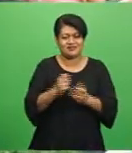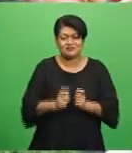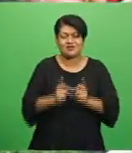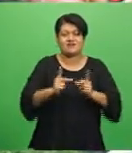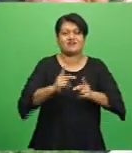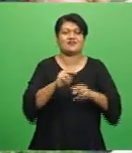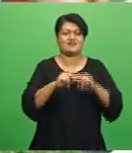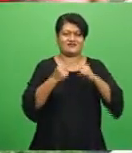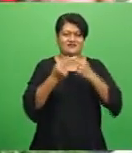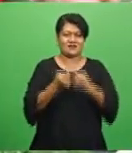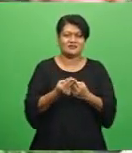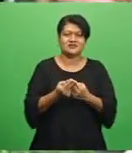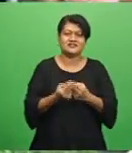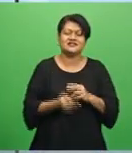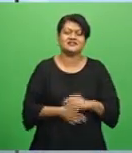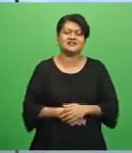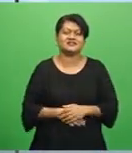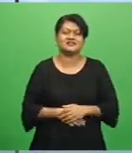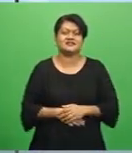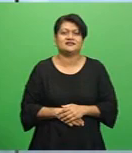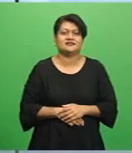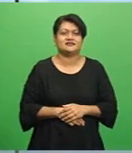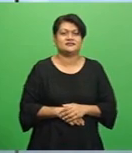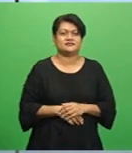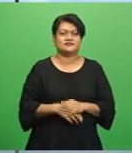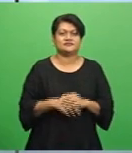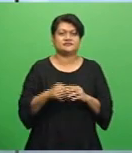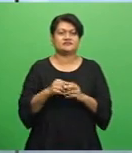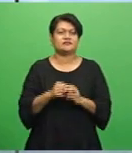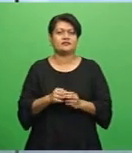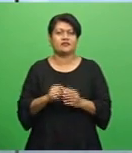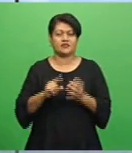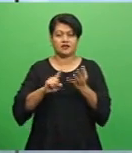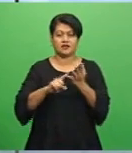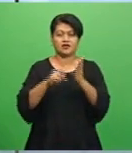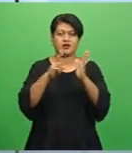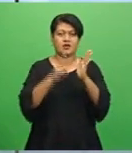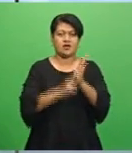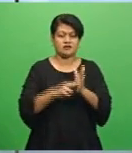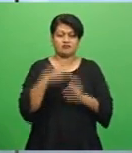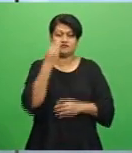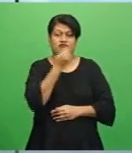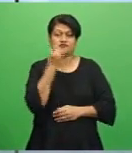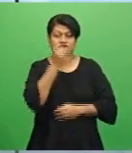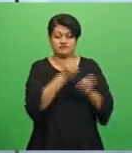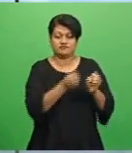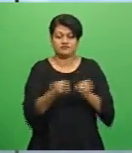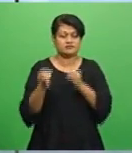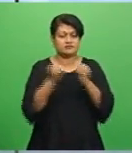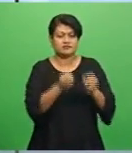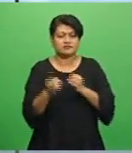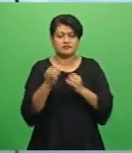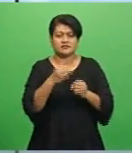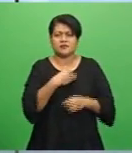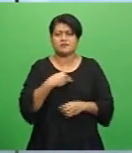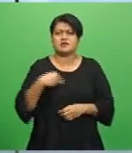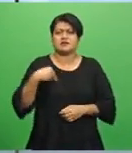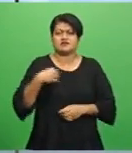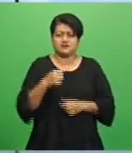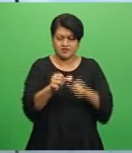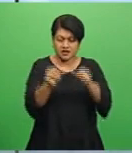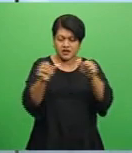Dipesh Kumar, FBC News. The United Nations, the World Food Organization, and the Ministry of Agriculture